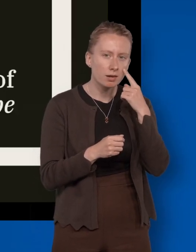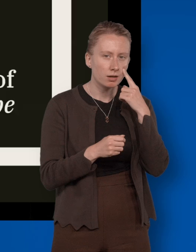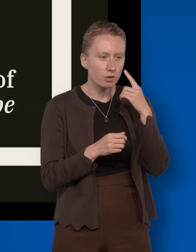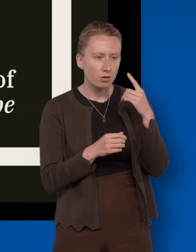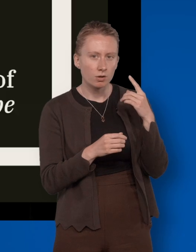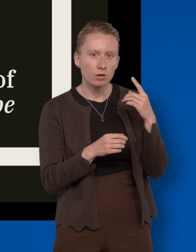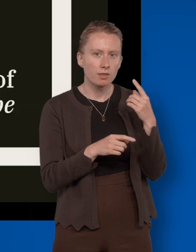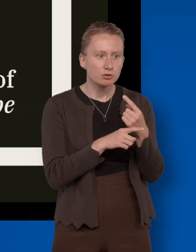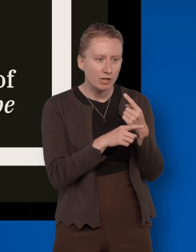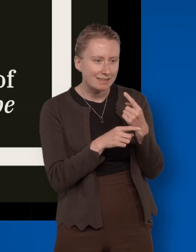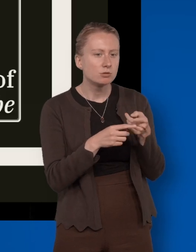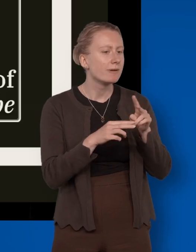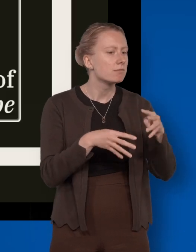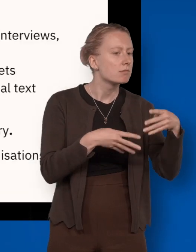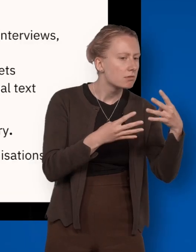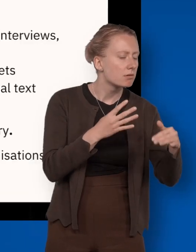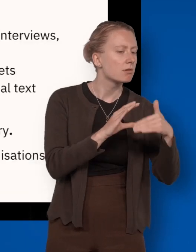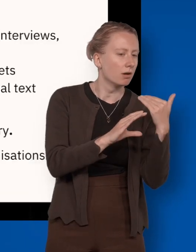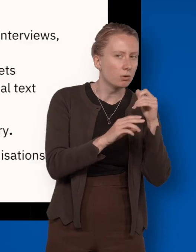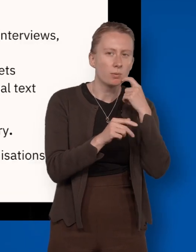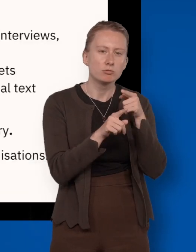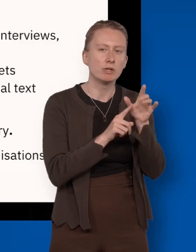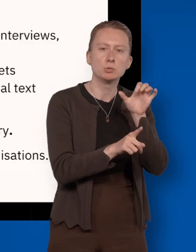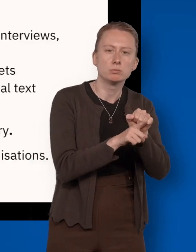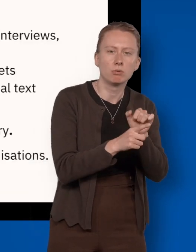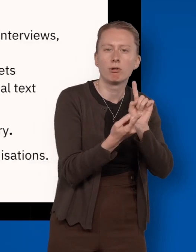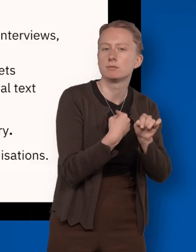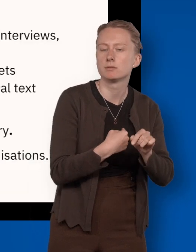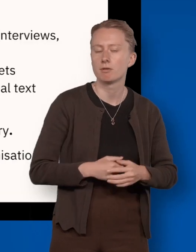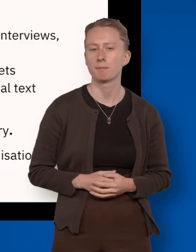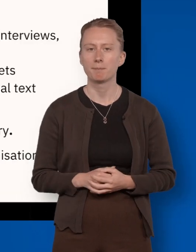midway, I'll try to see if I can address them.